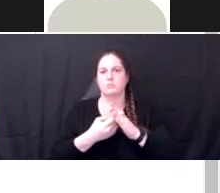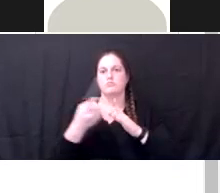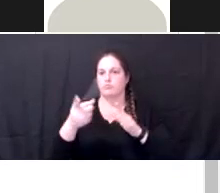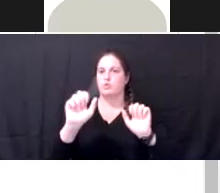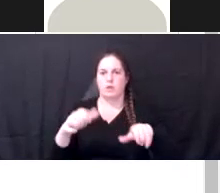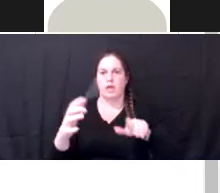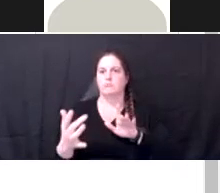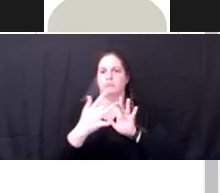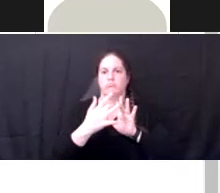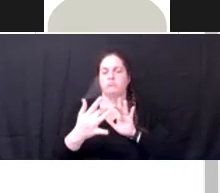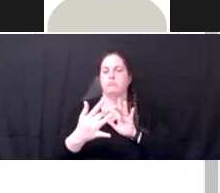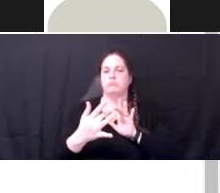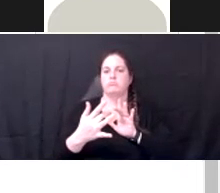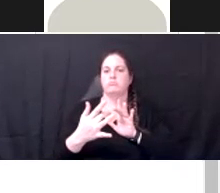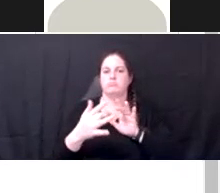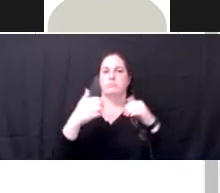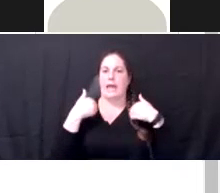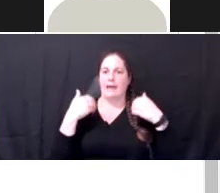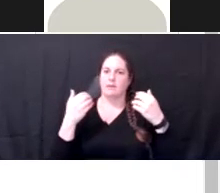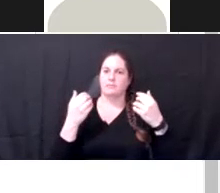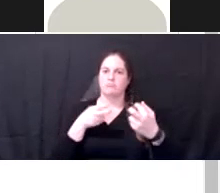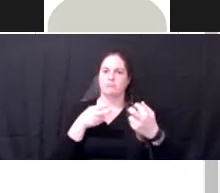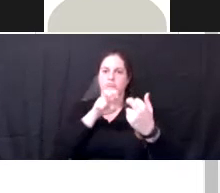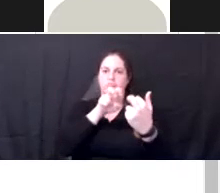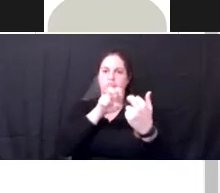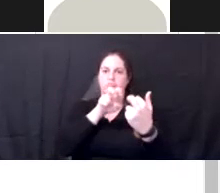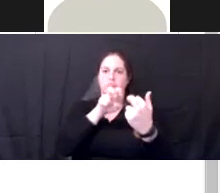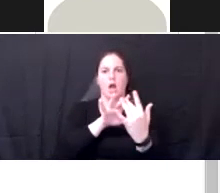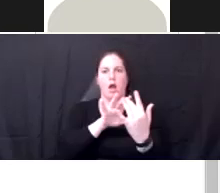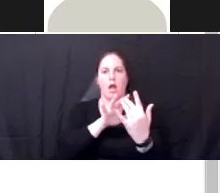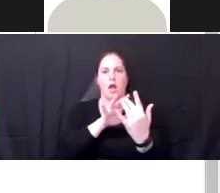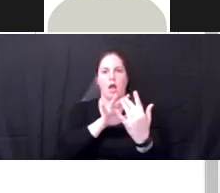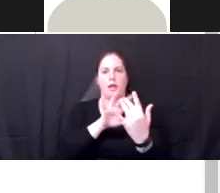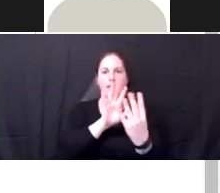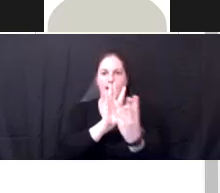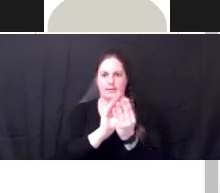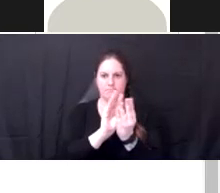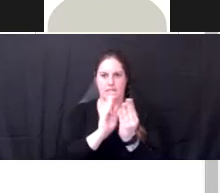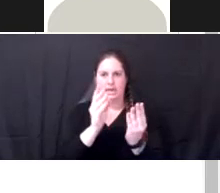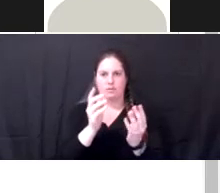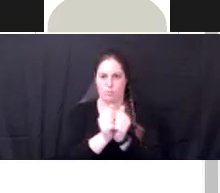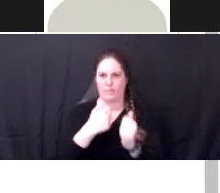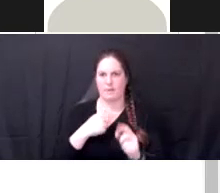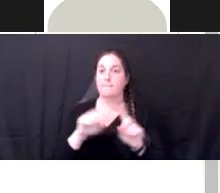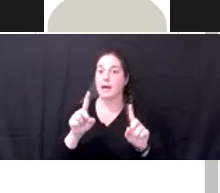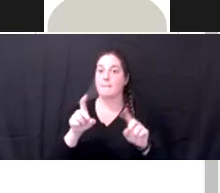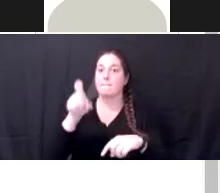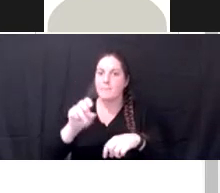a virtual office hour meeting with me, but you need to make an appointment. And I